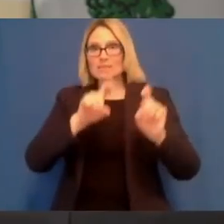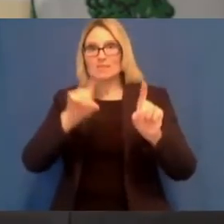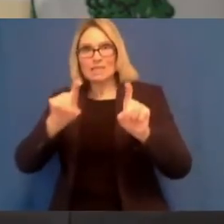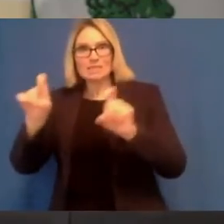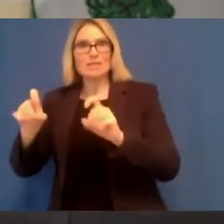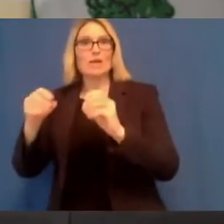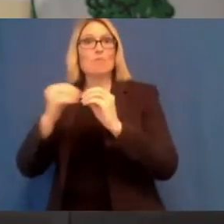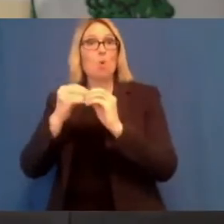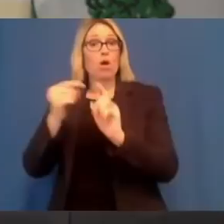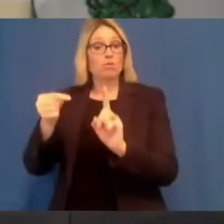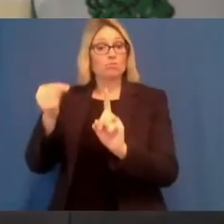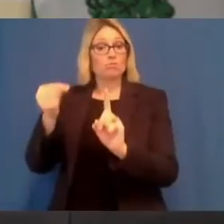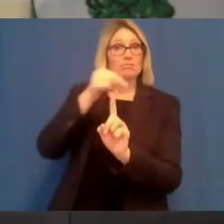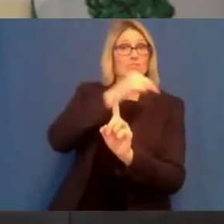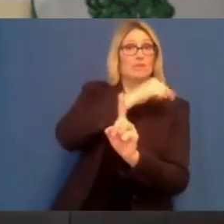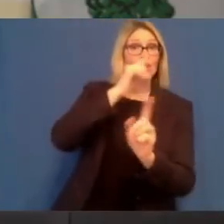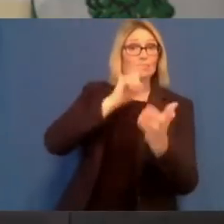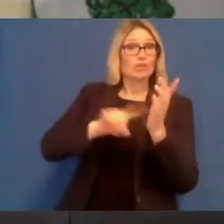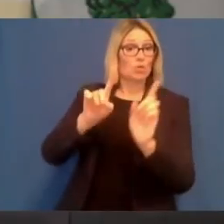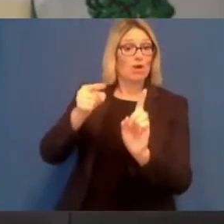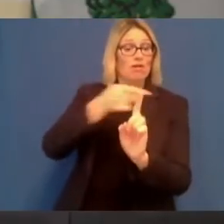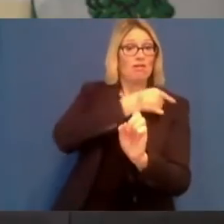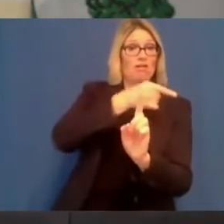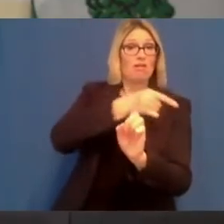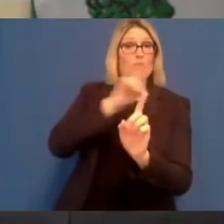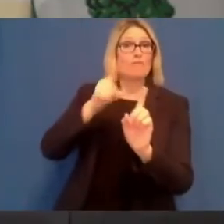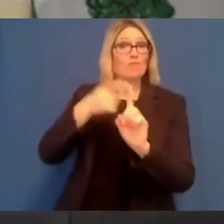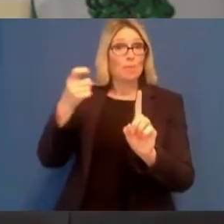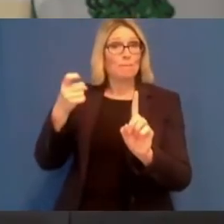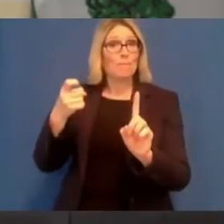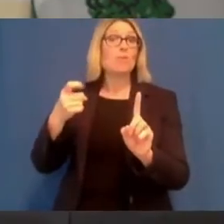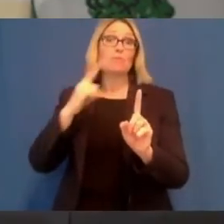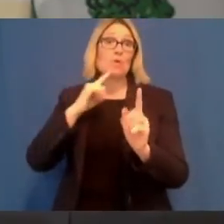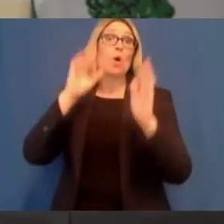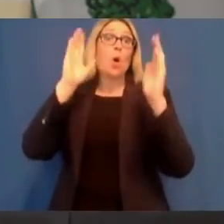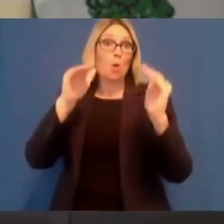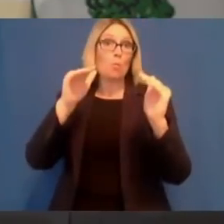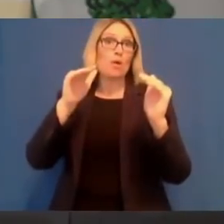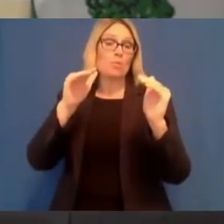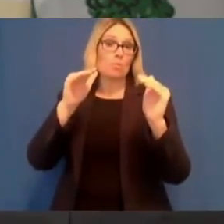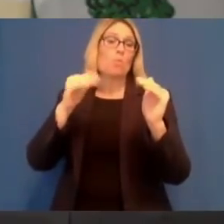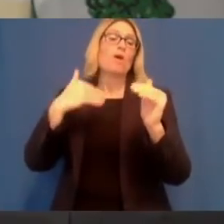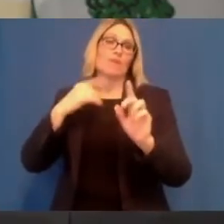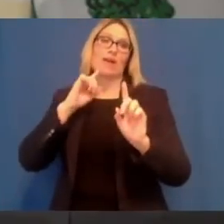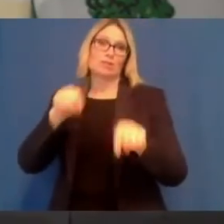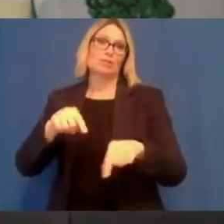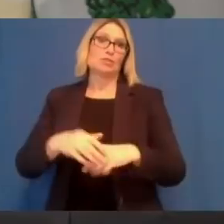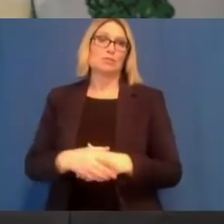we need, and really, really hope that we can be out of it quickly.